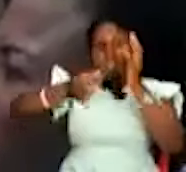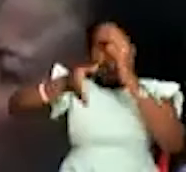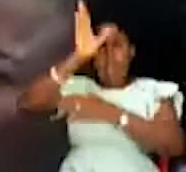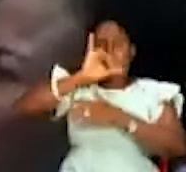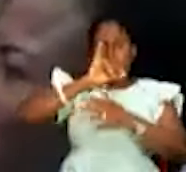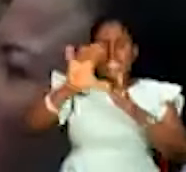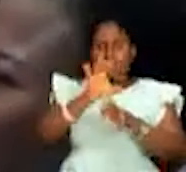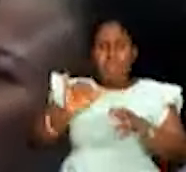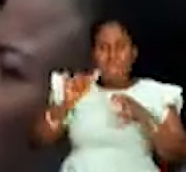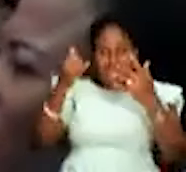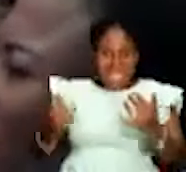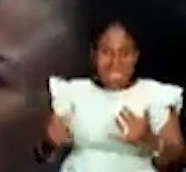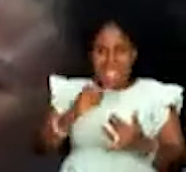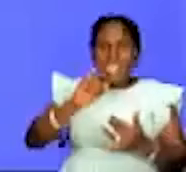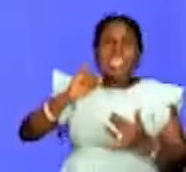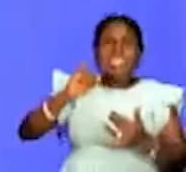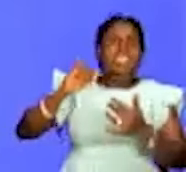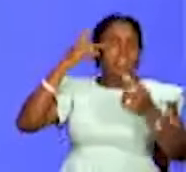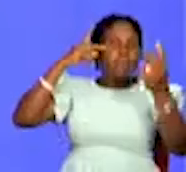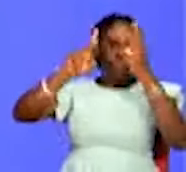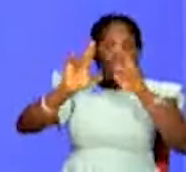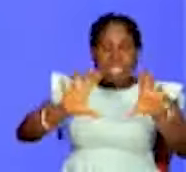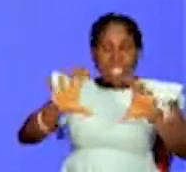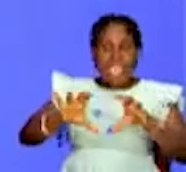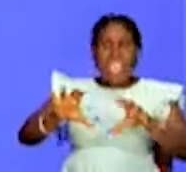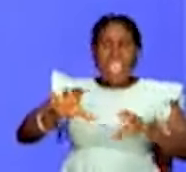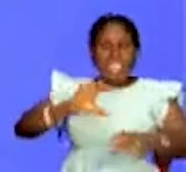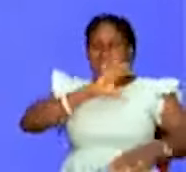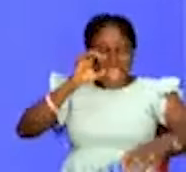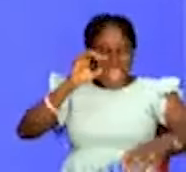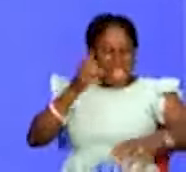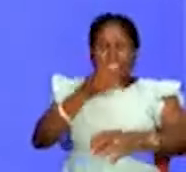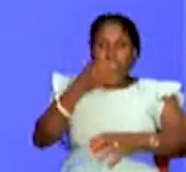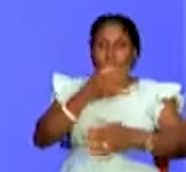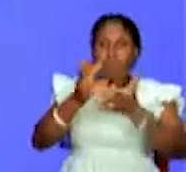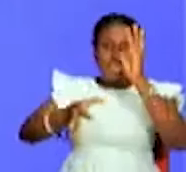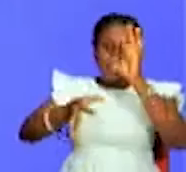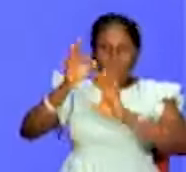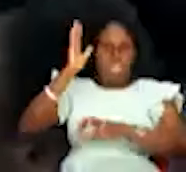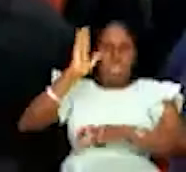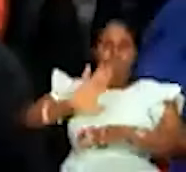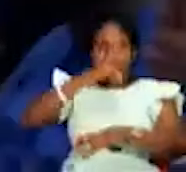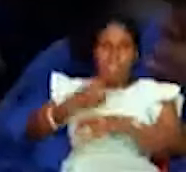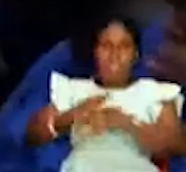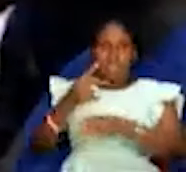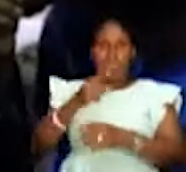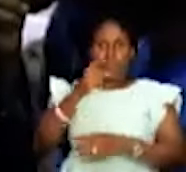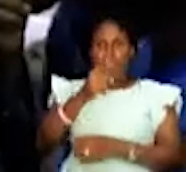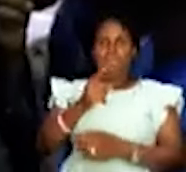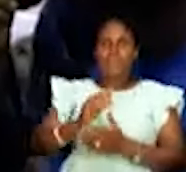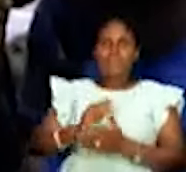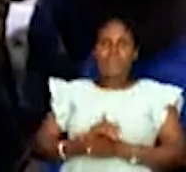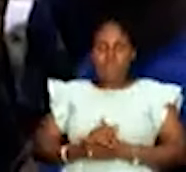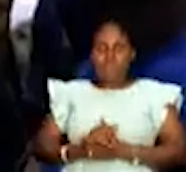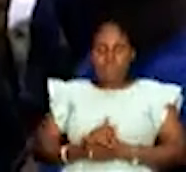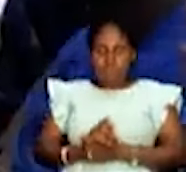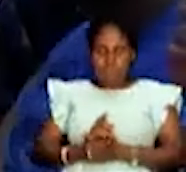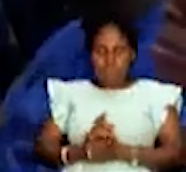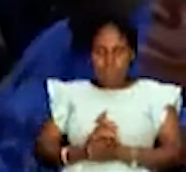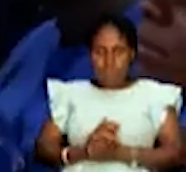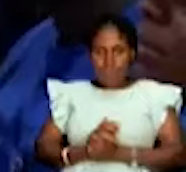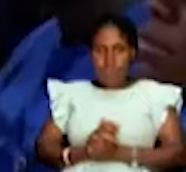An energy of the Spirit will rest upon you. So when that person, please, I want you to just hold the person so you don't, maybe so they don't injure